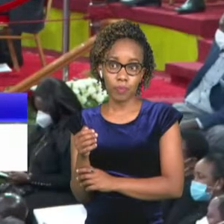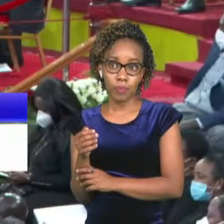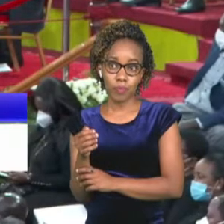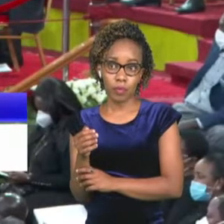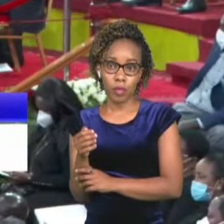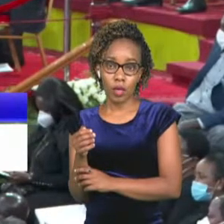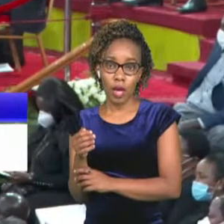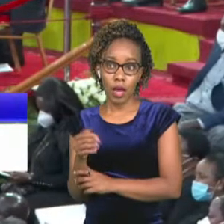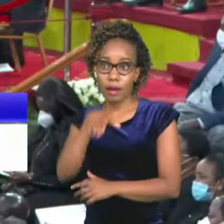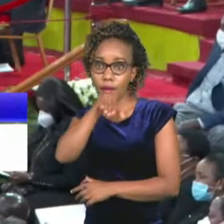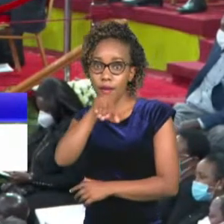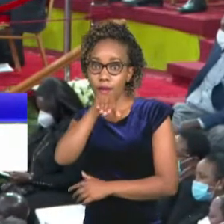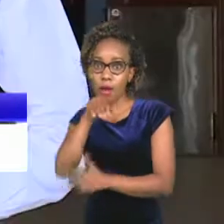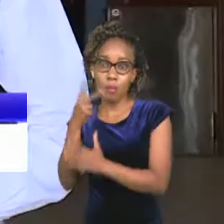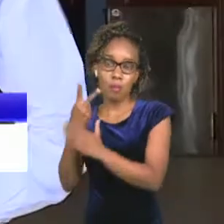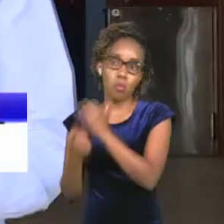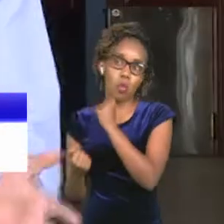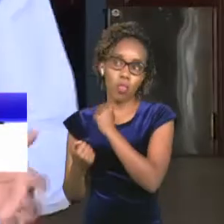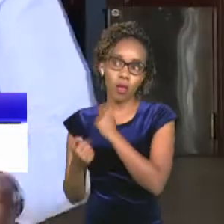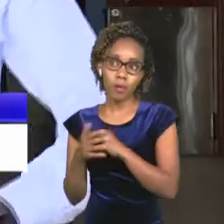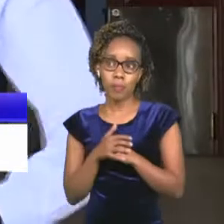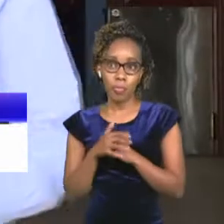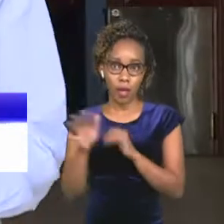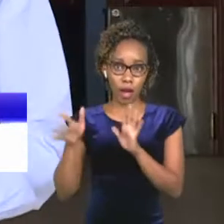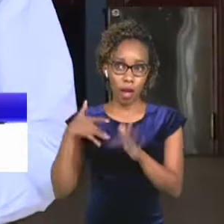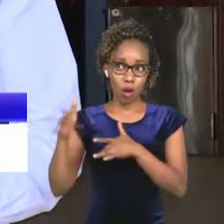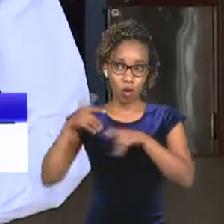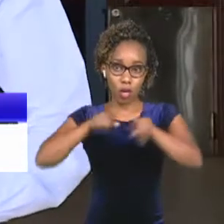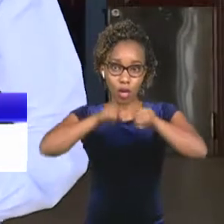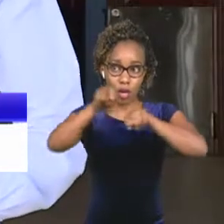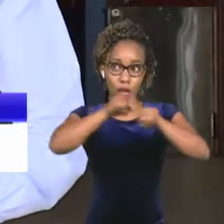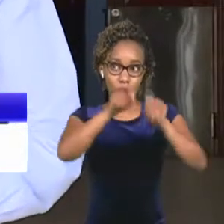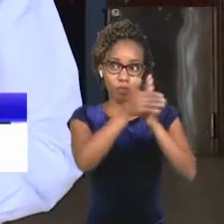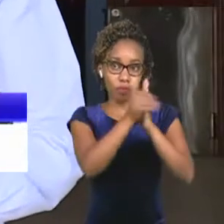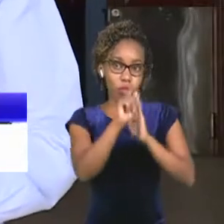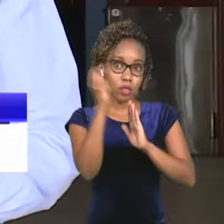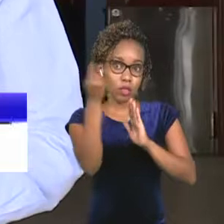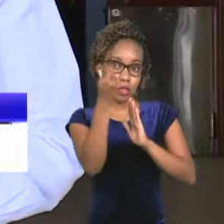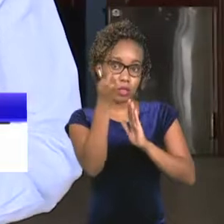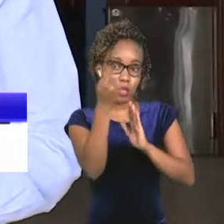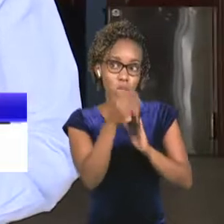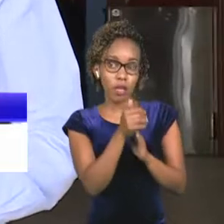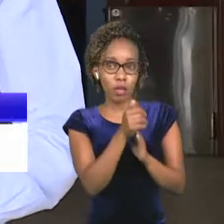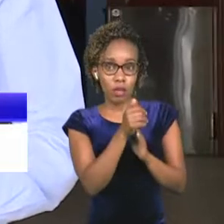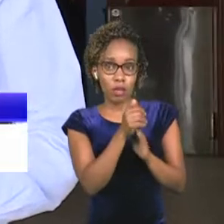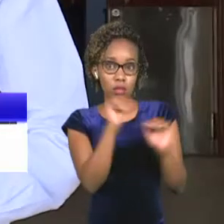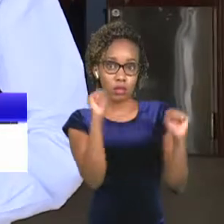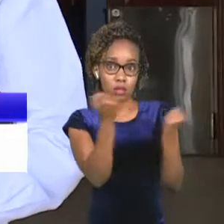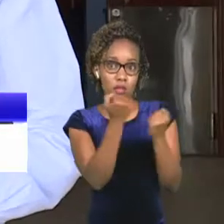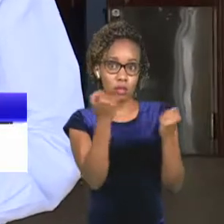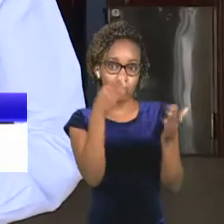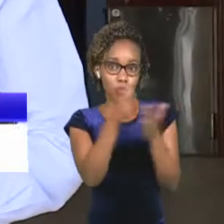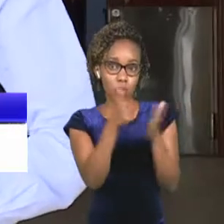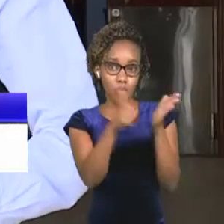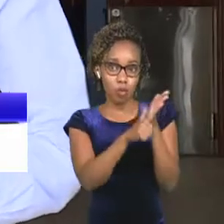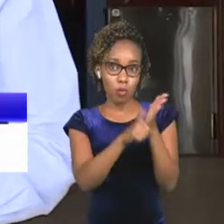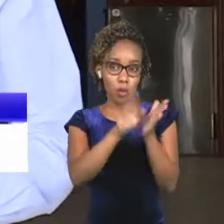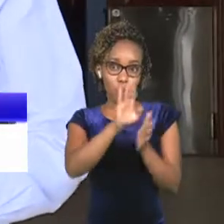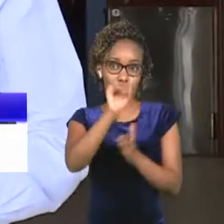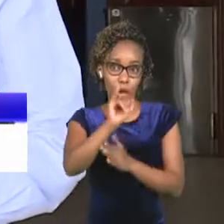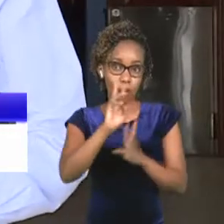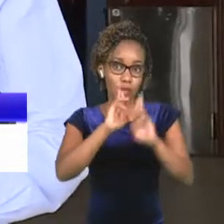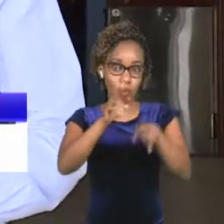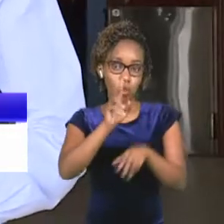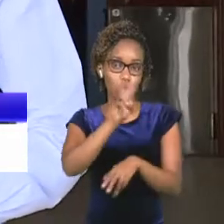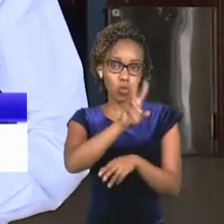Right Honorable Raila Odinga a better legacy. Now, according to the governance expert, to save Kenya from going through a financial crisis, so much the BBI report in the